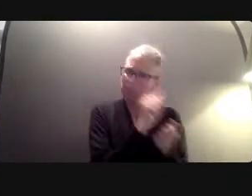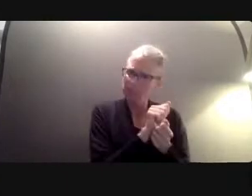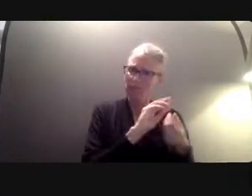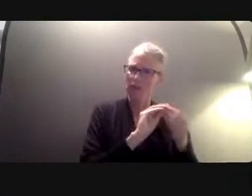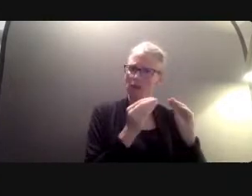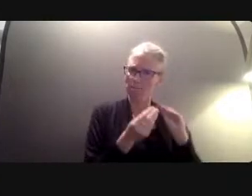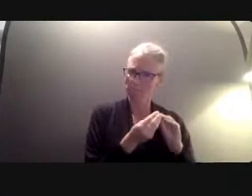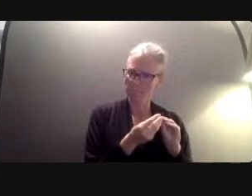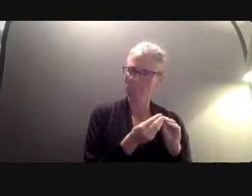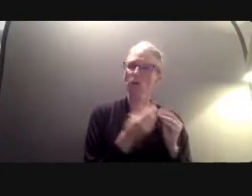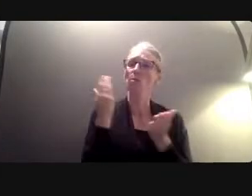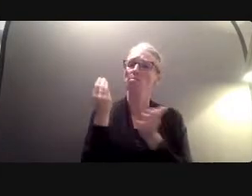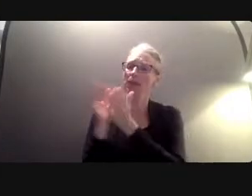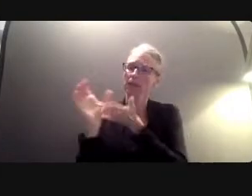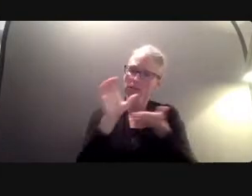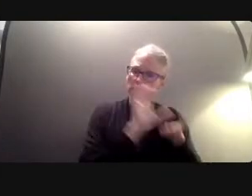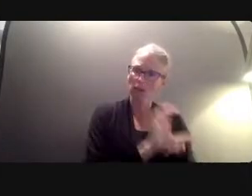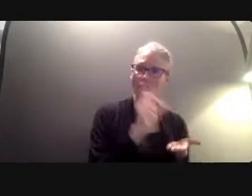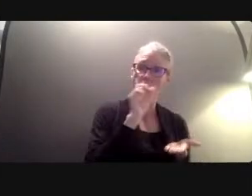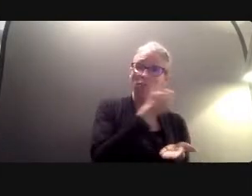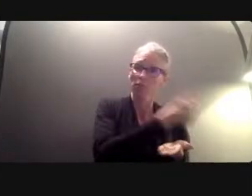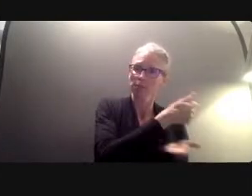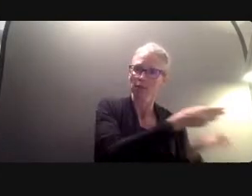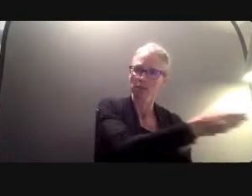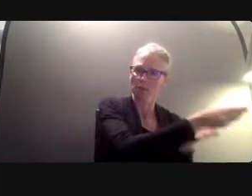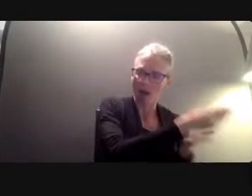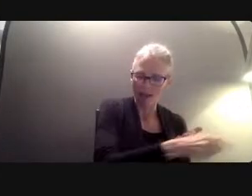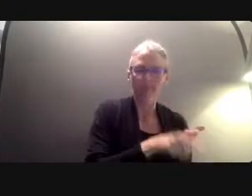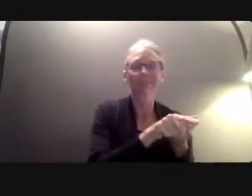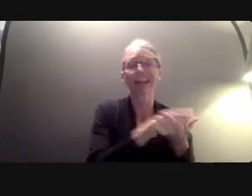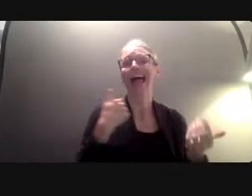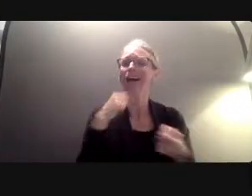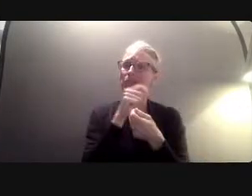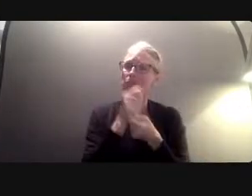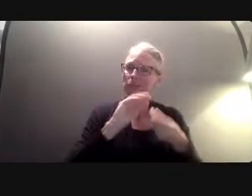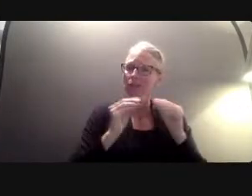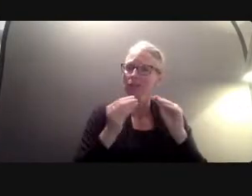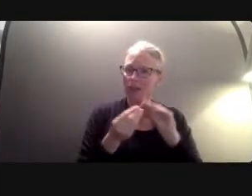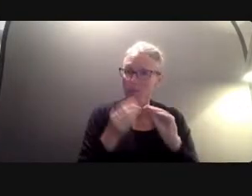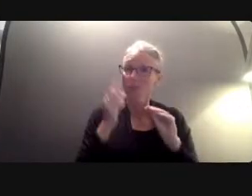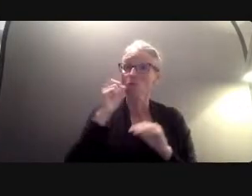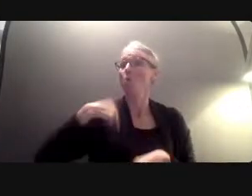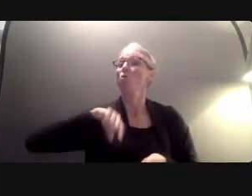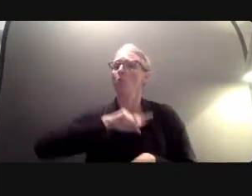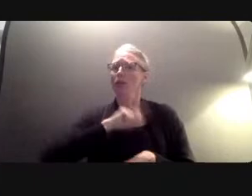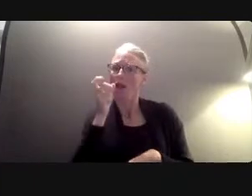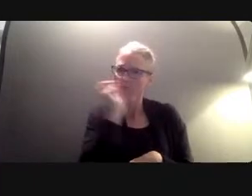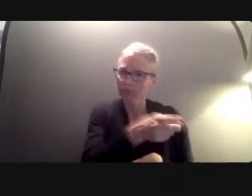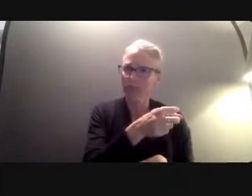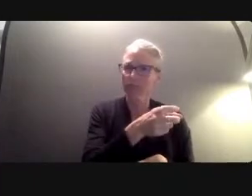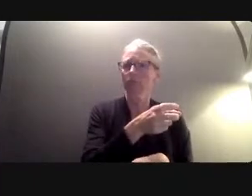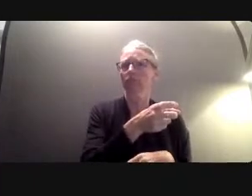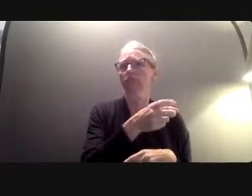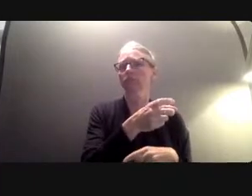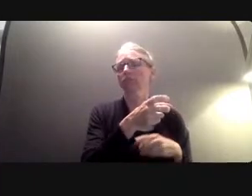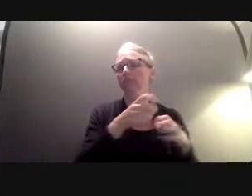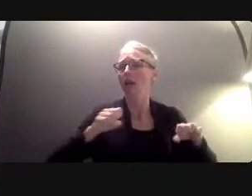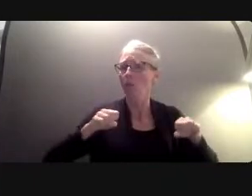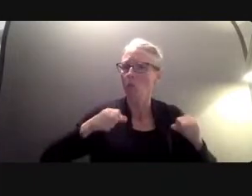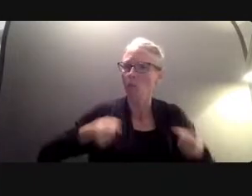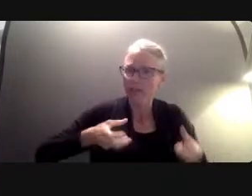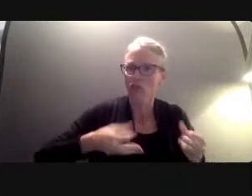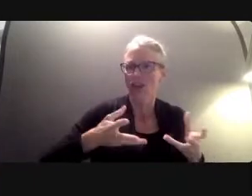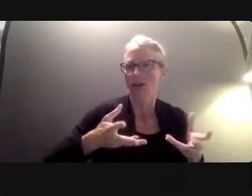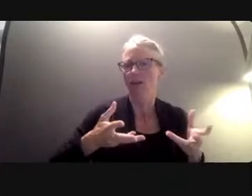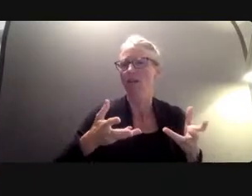wheelchairs in the national park. So I would say definitely some of both. So yeah.